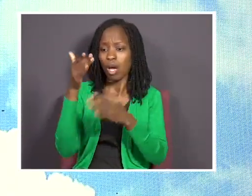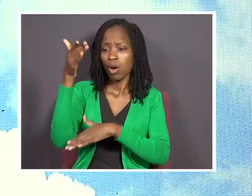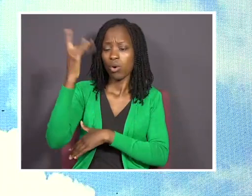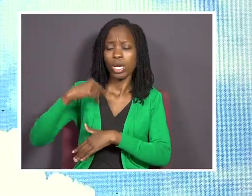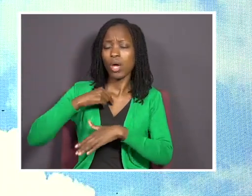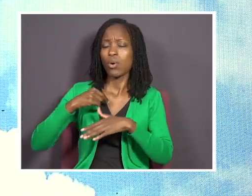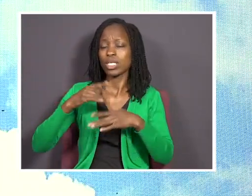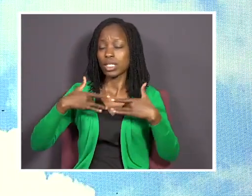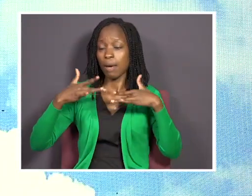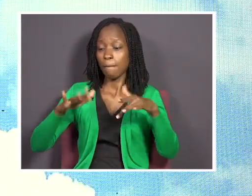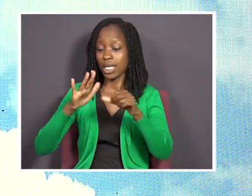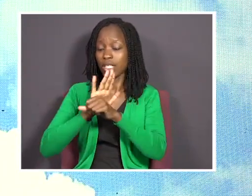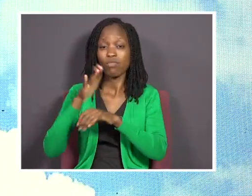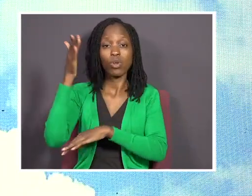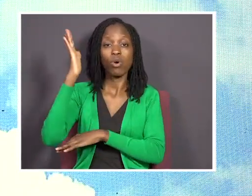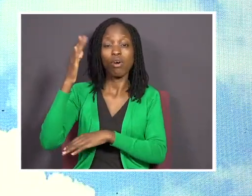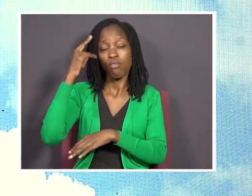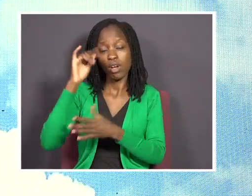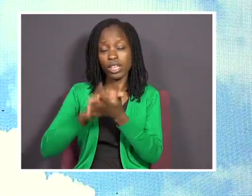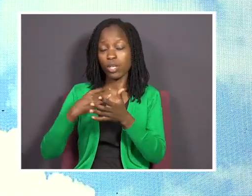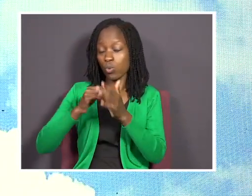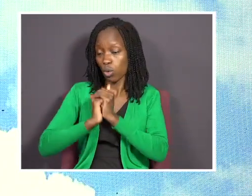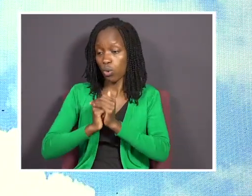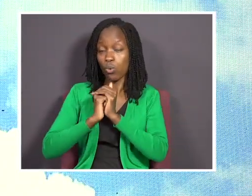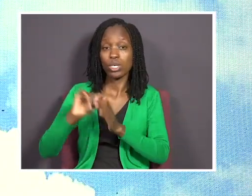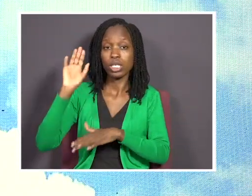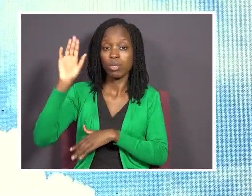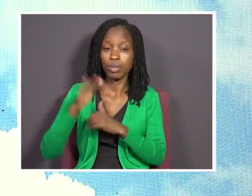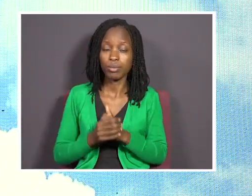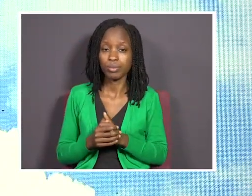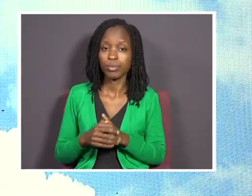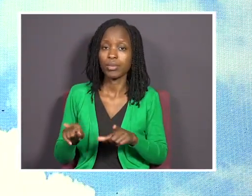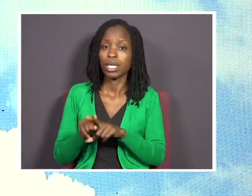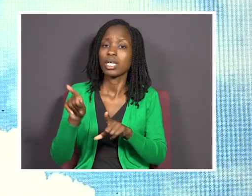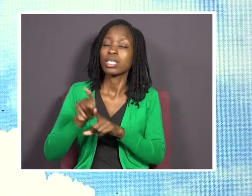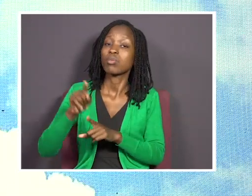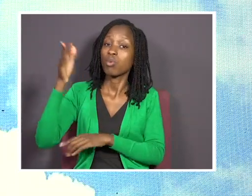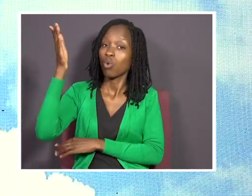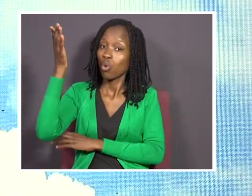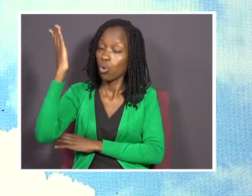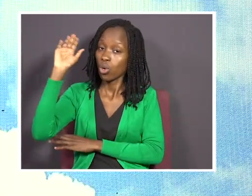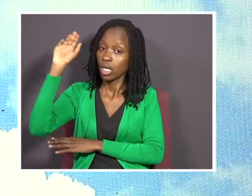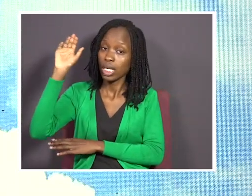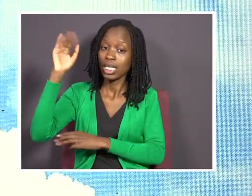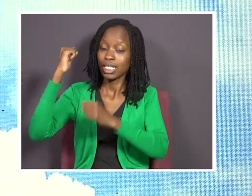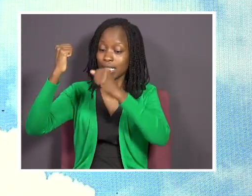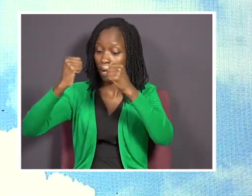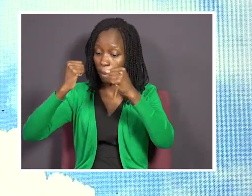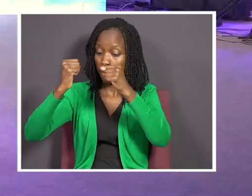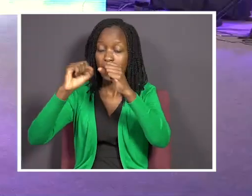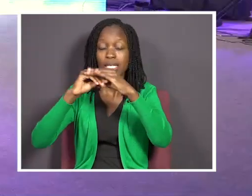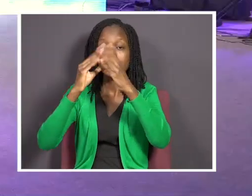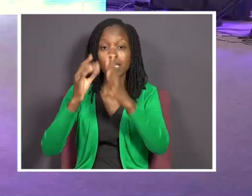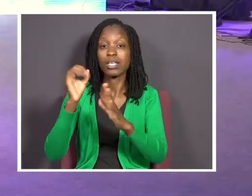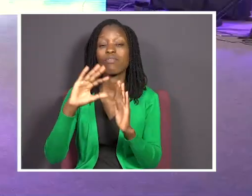a merciful God, and for that we worship him. This God is the mighty creator of